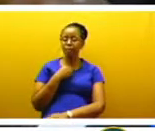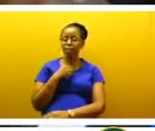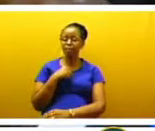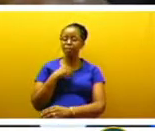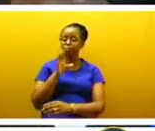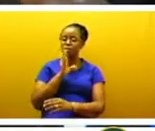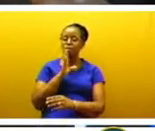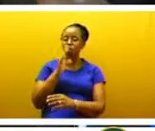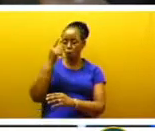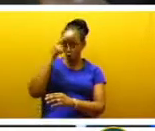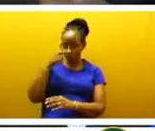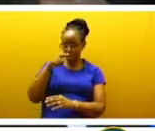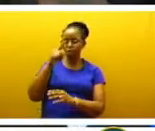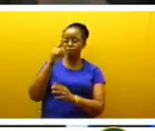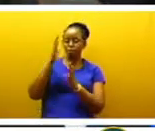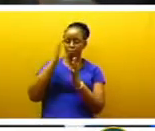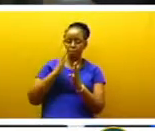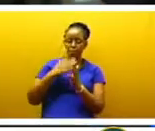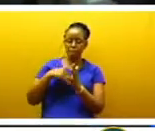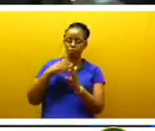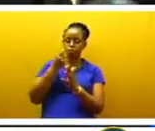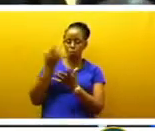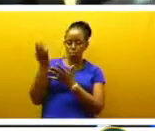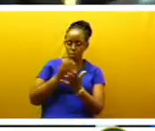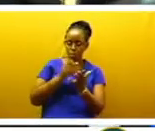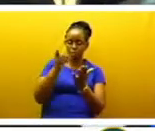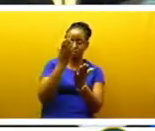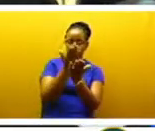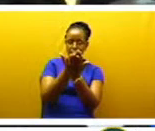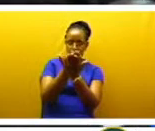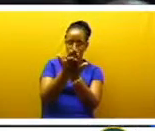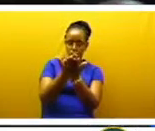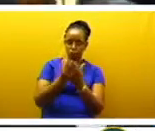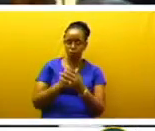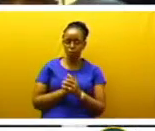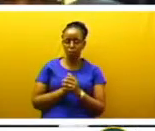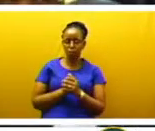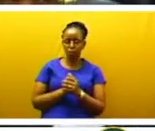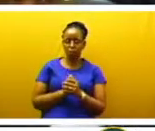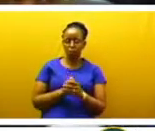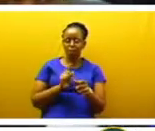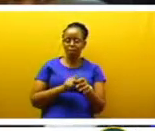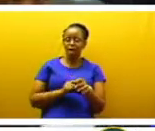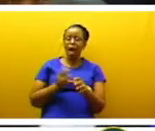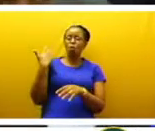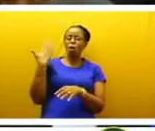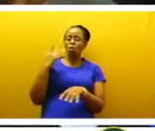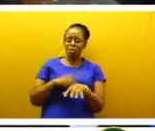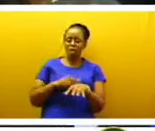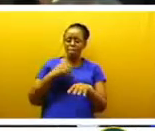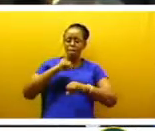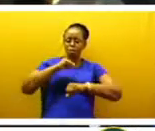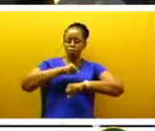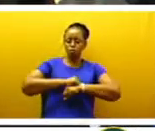My lady, my lords, when I used to be at Alliance High School,